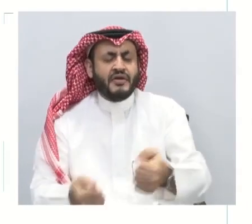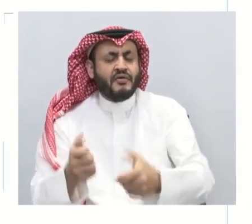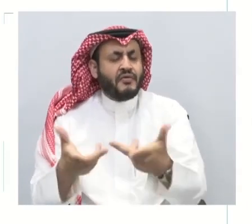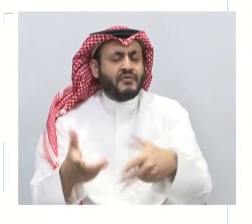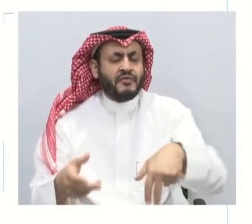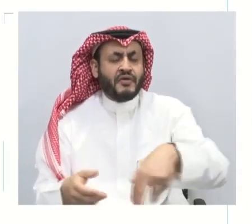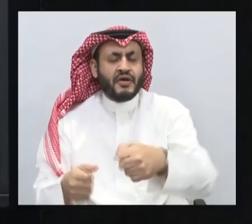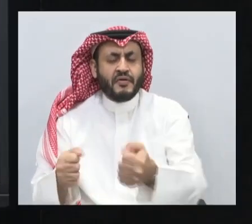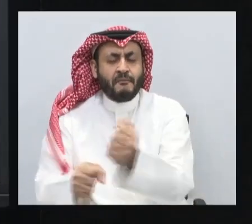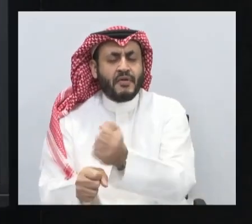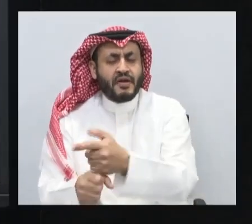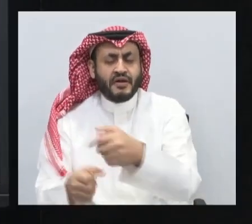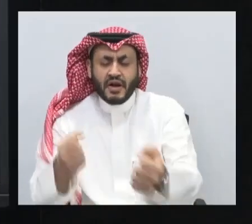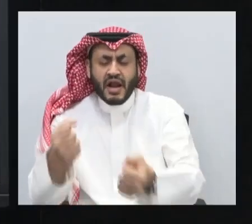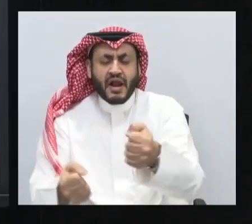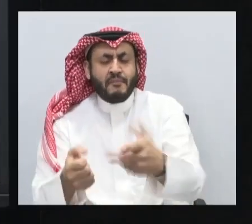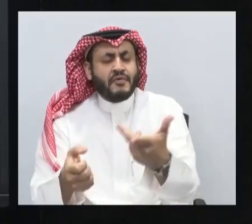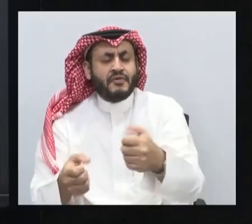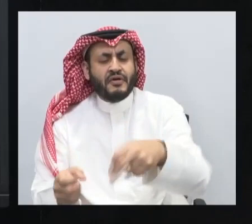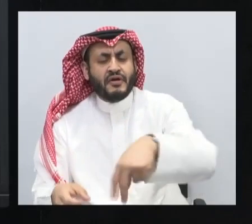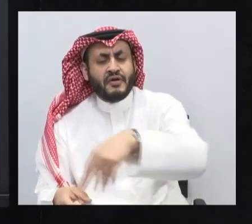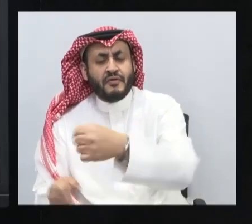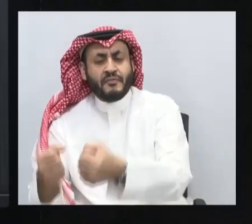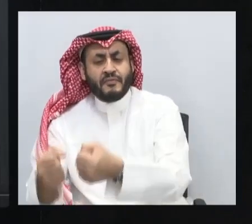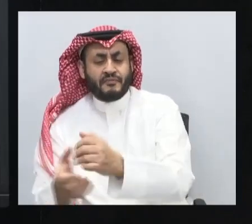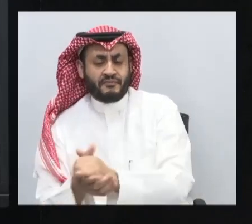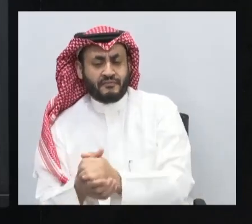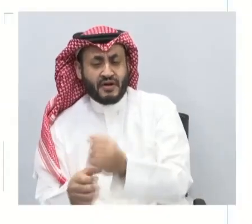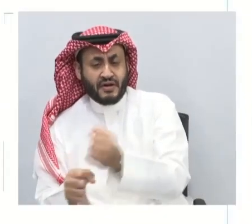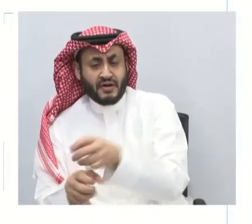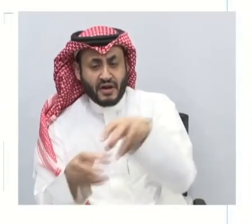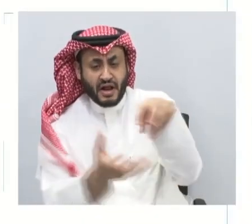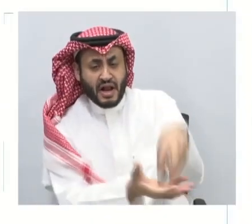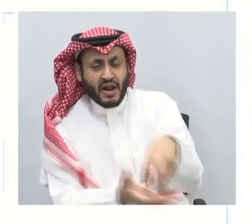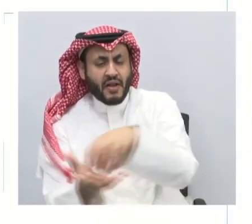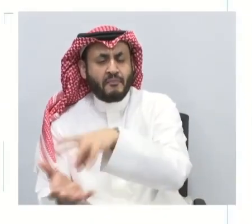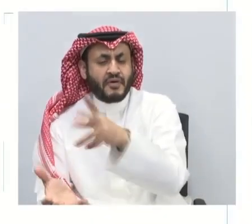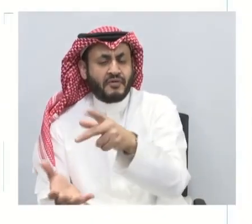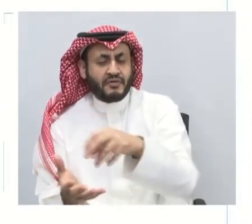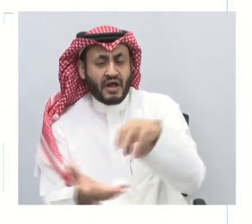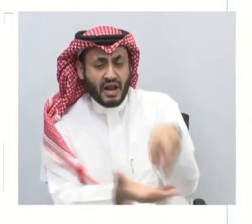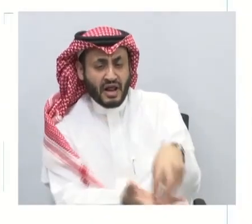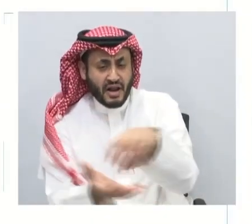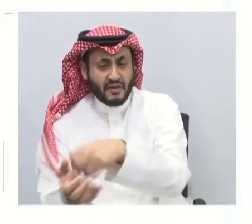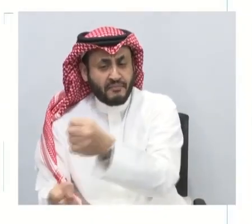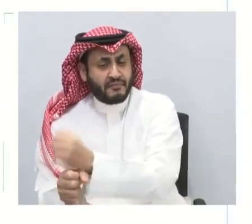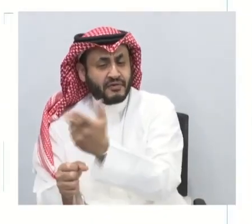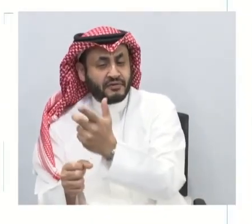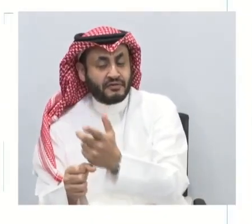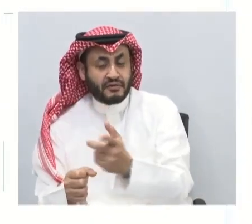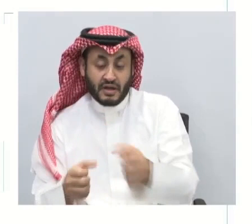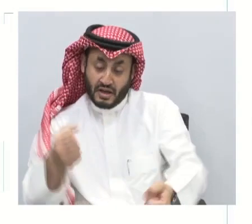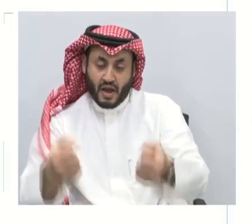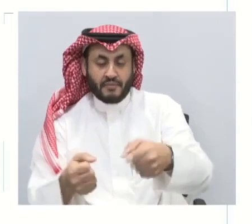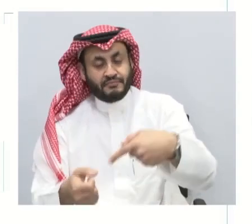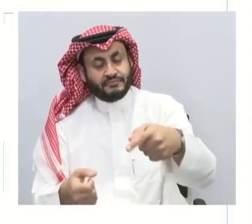How will he get to work? We're asking about the method or the means that he's using to go to his work. We can say he will get to work